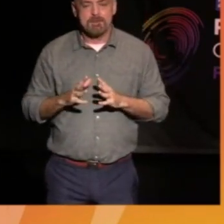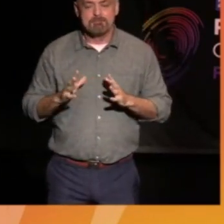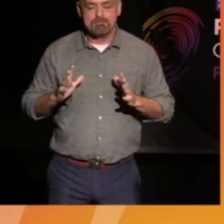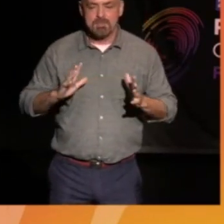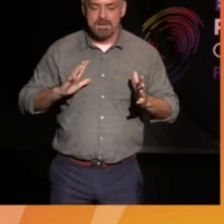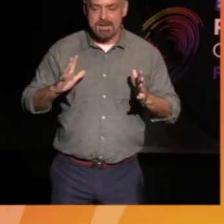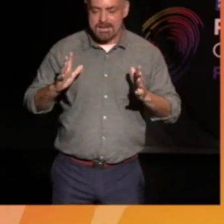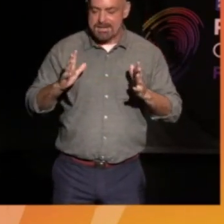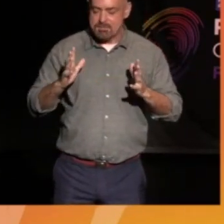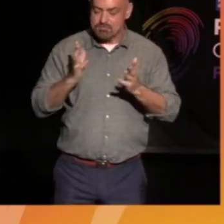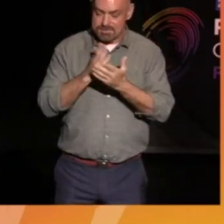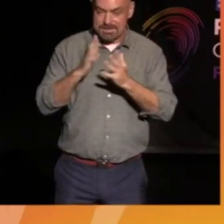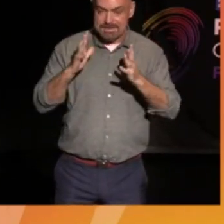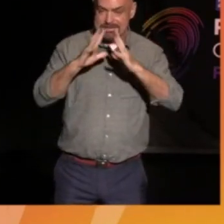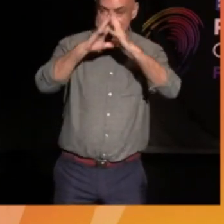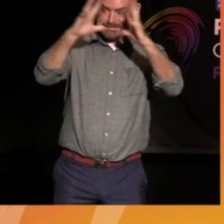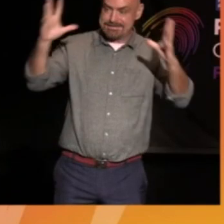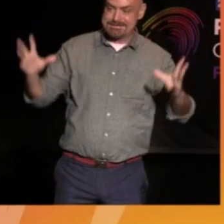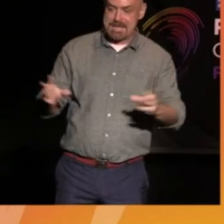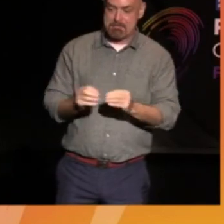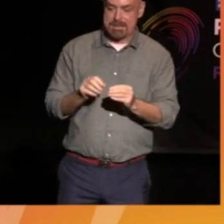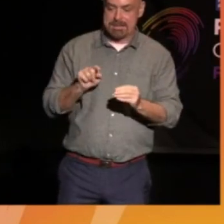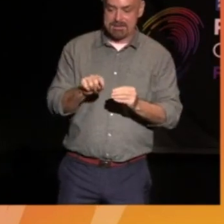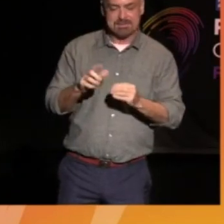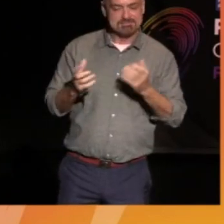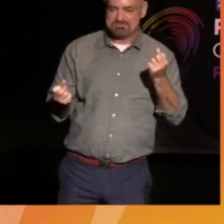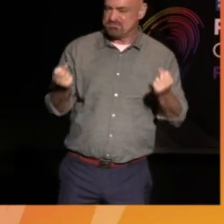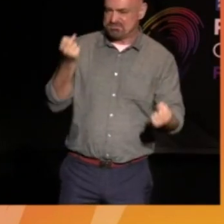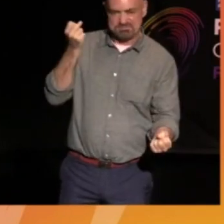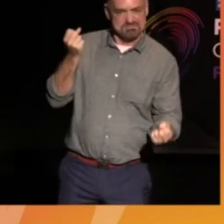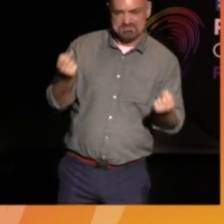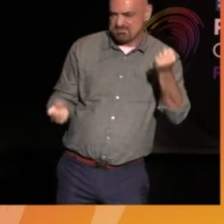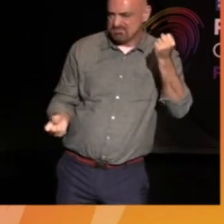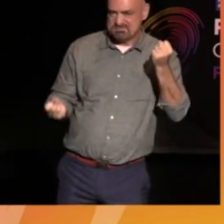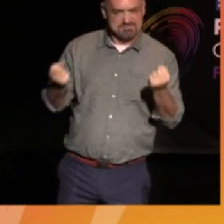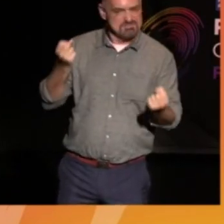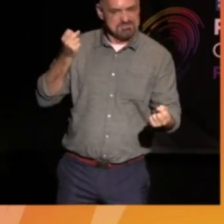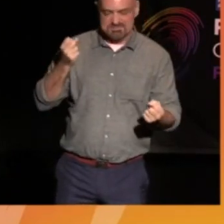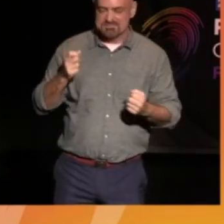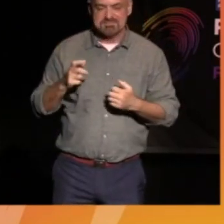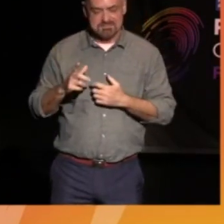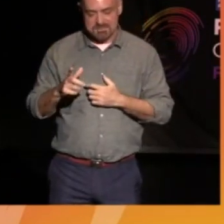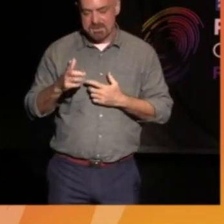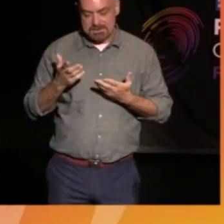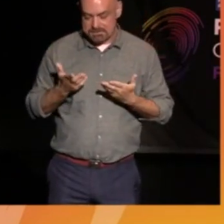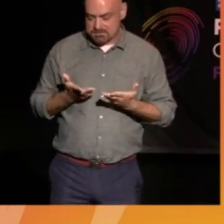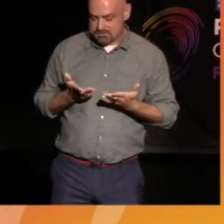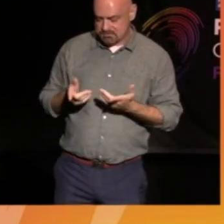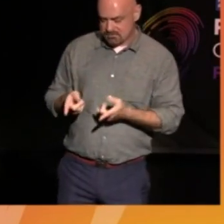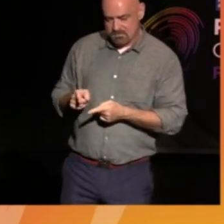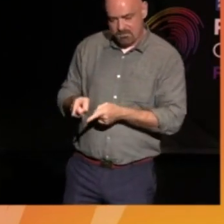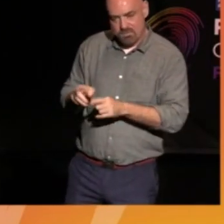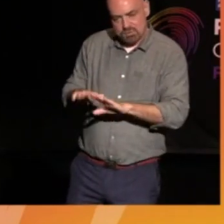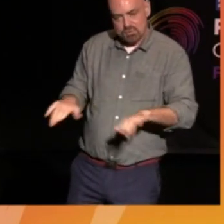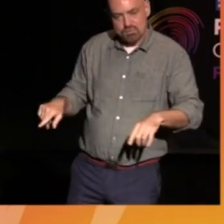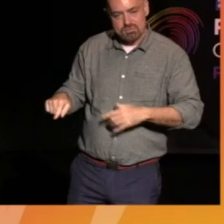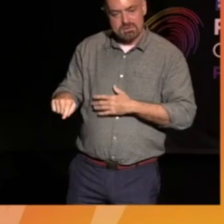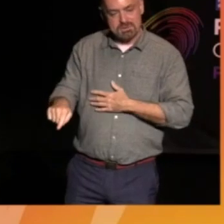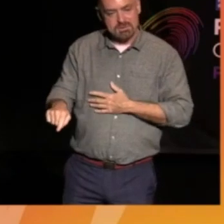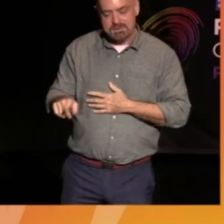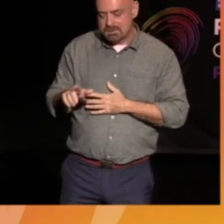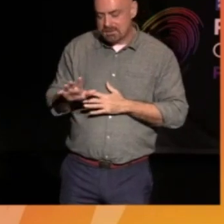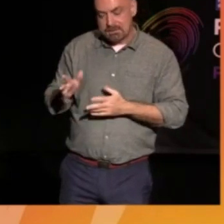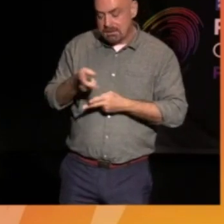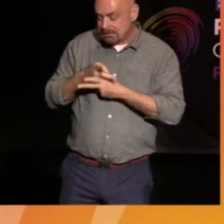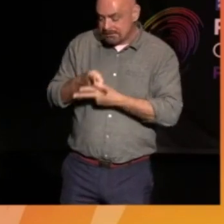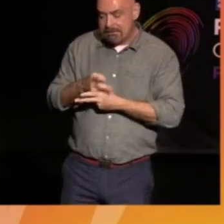is a systemic injustice that societies across the world give to children, which is that we don't care